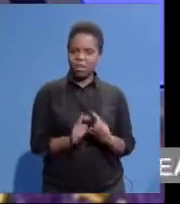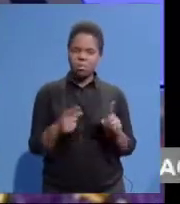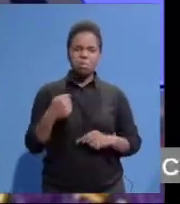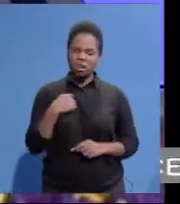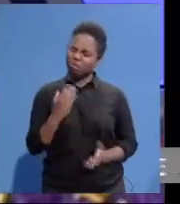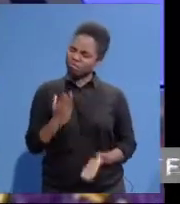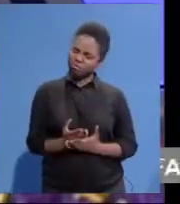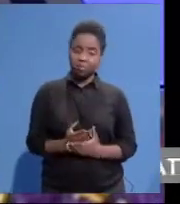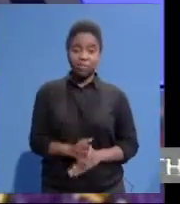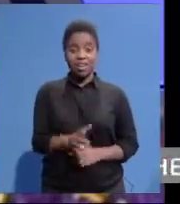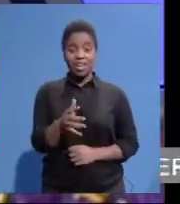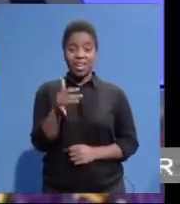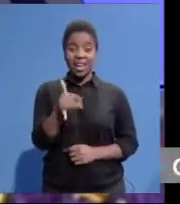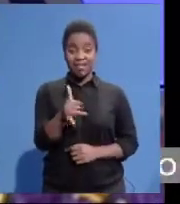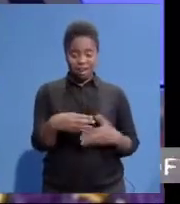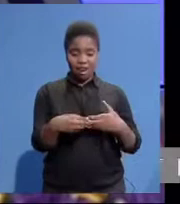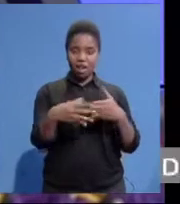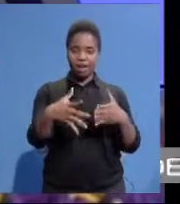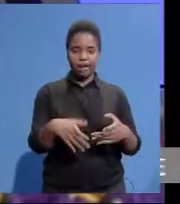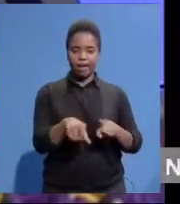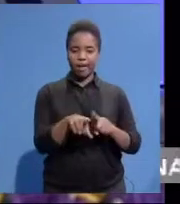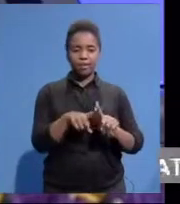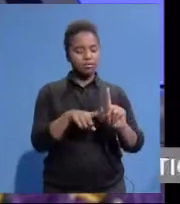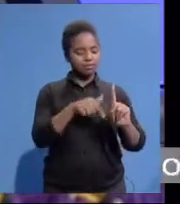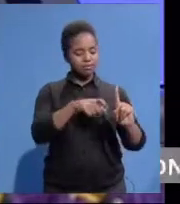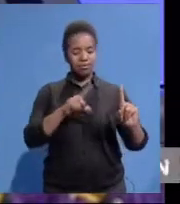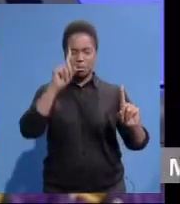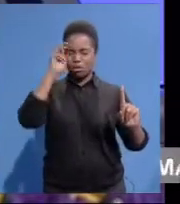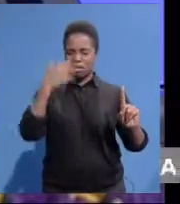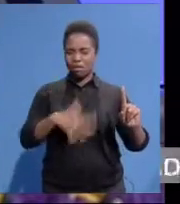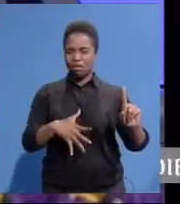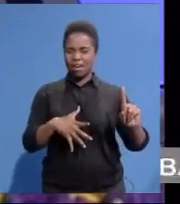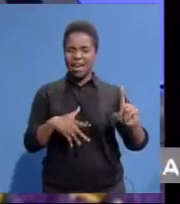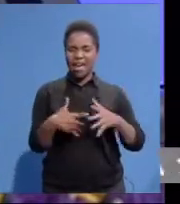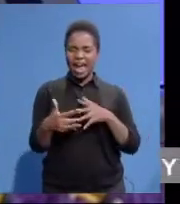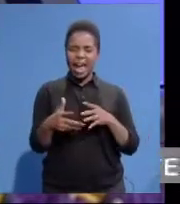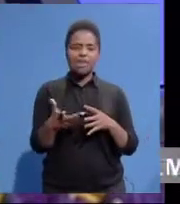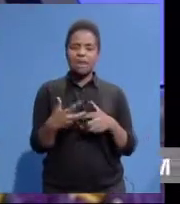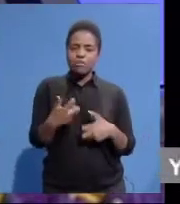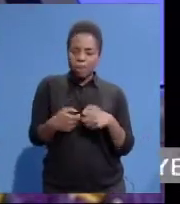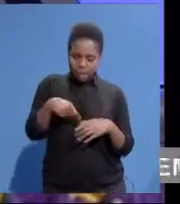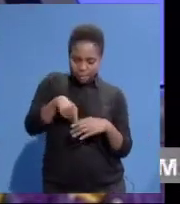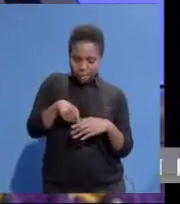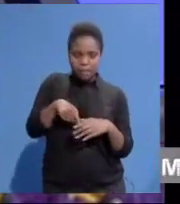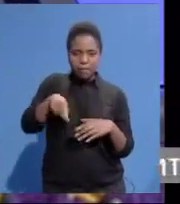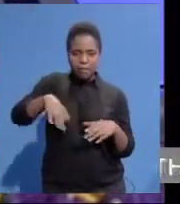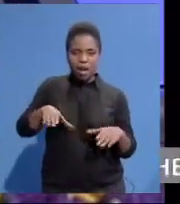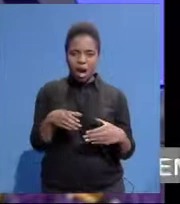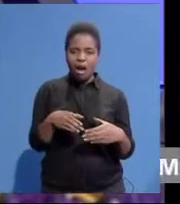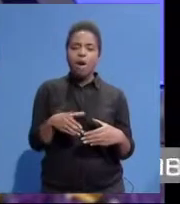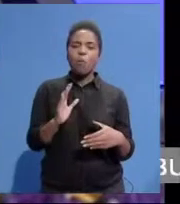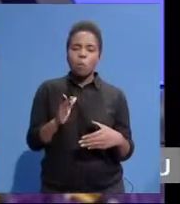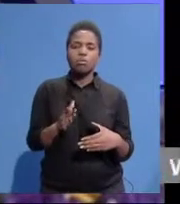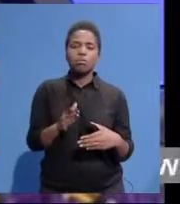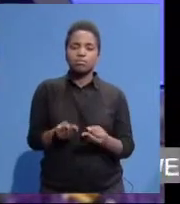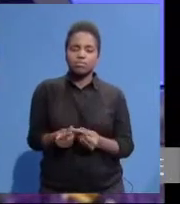that if we were to carry the legacy of Nelson Mandela, we'll have to ensure that internal democracy is entrenched, but more importantly, we must